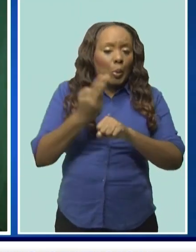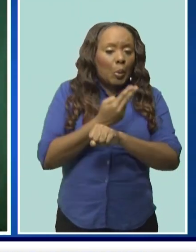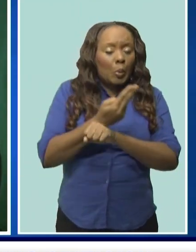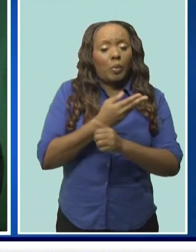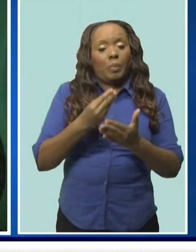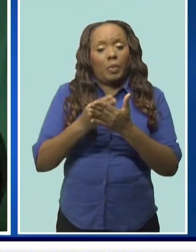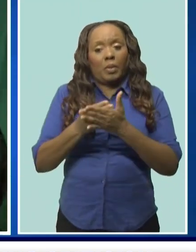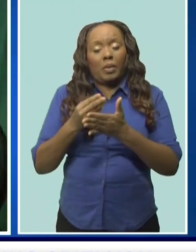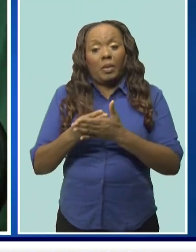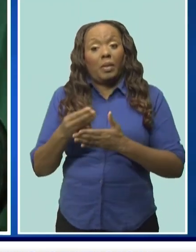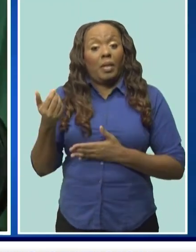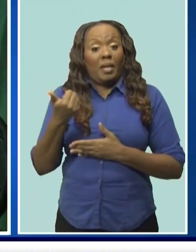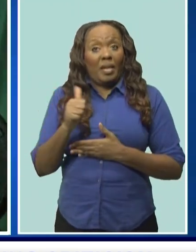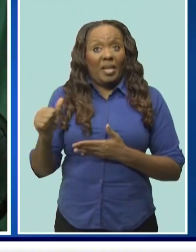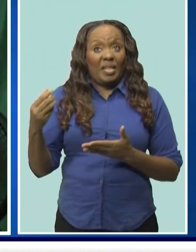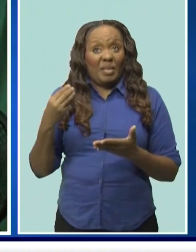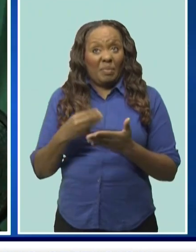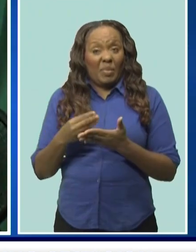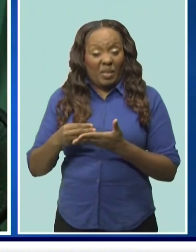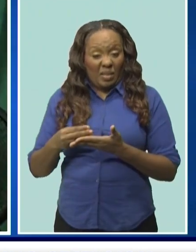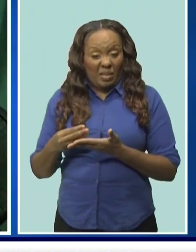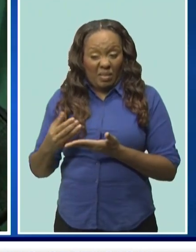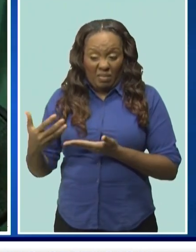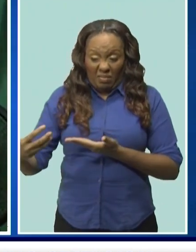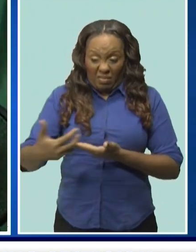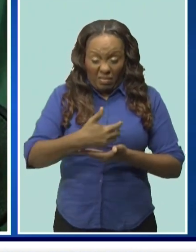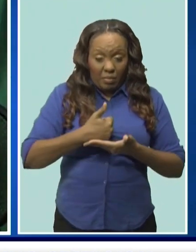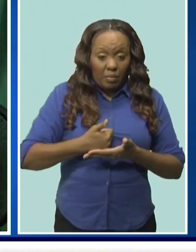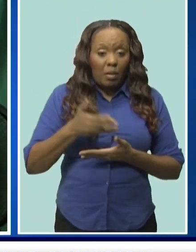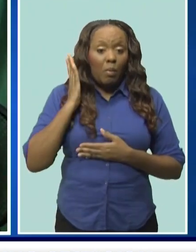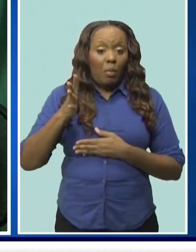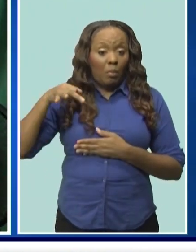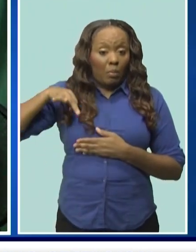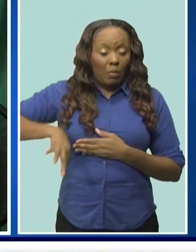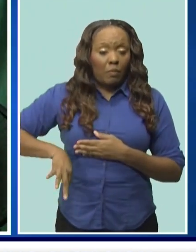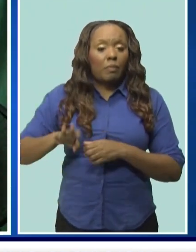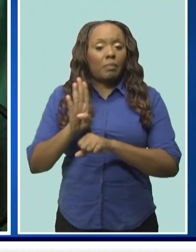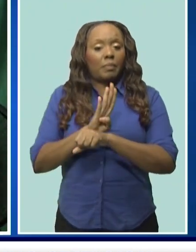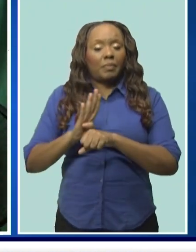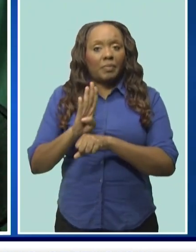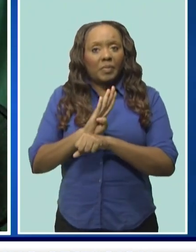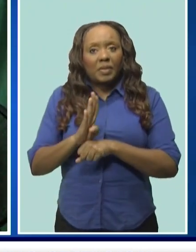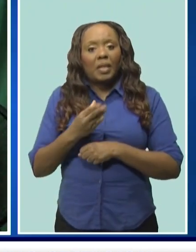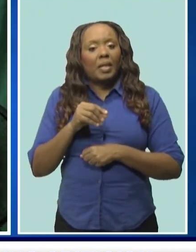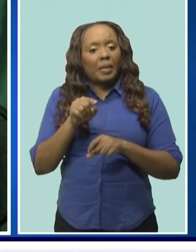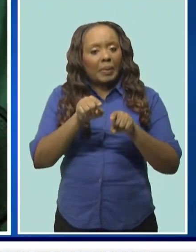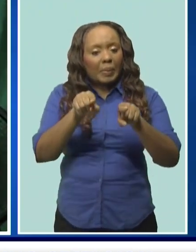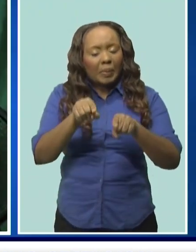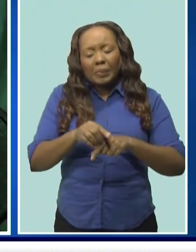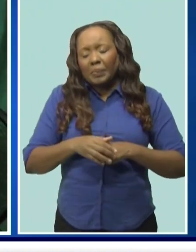we make is being done to benefit Barbados and Barbadians.